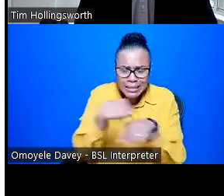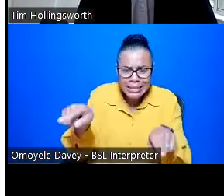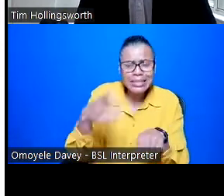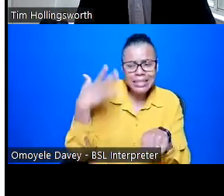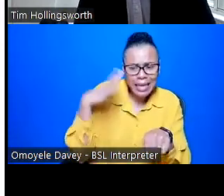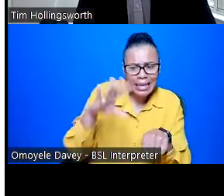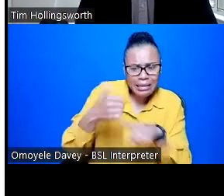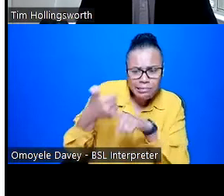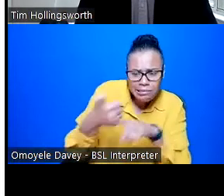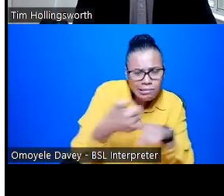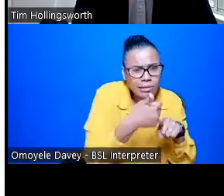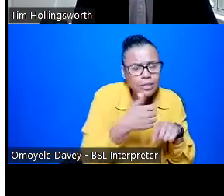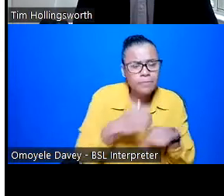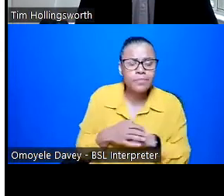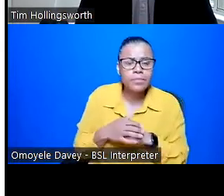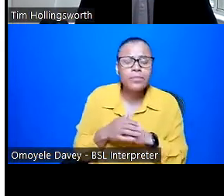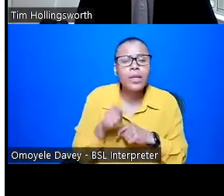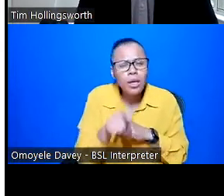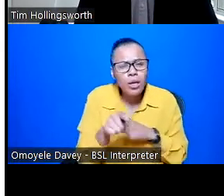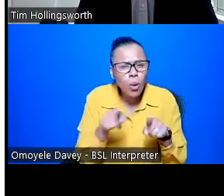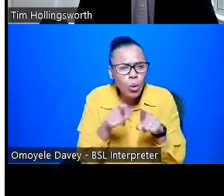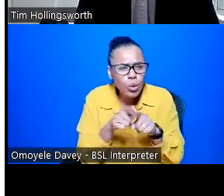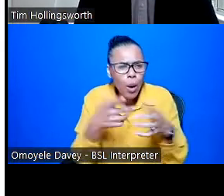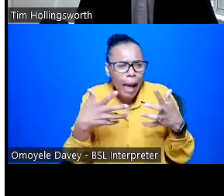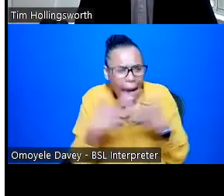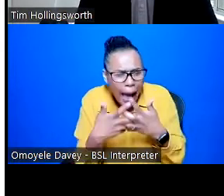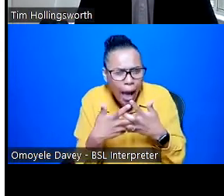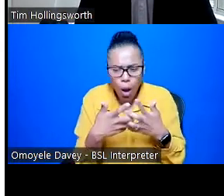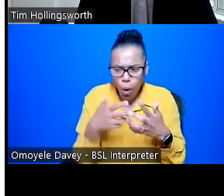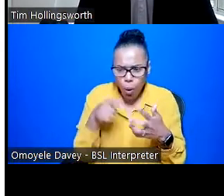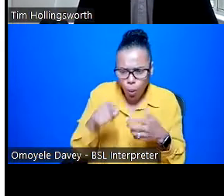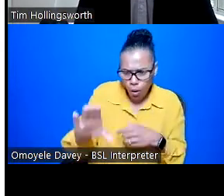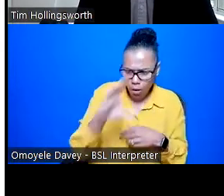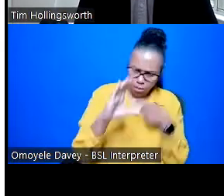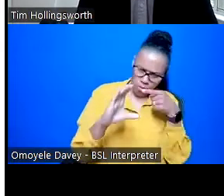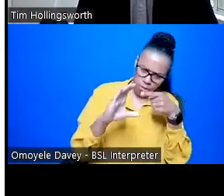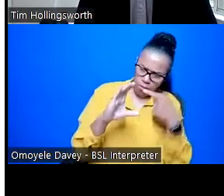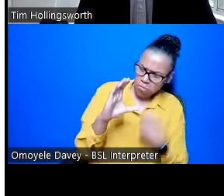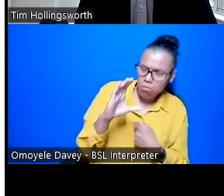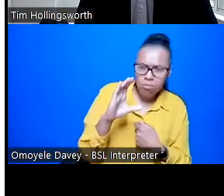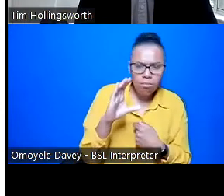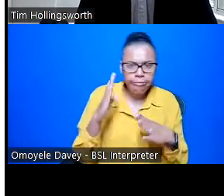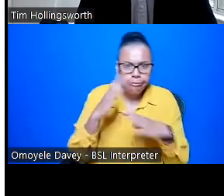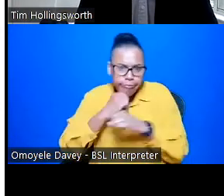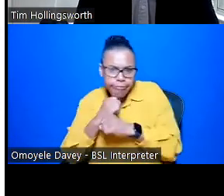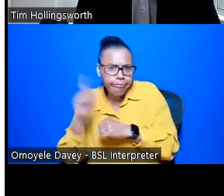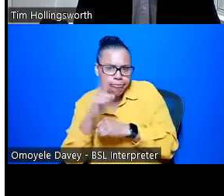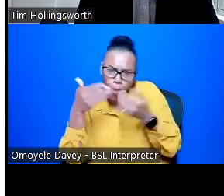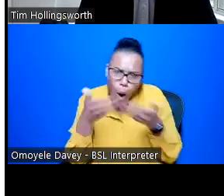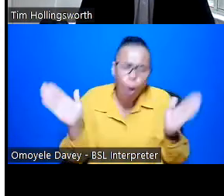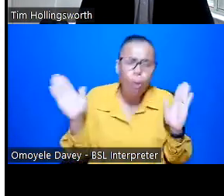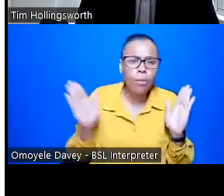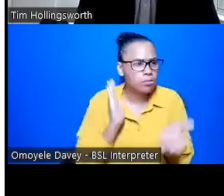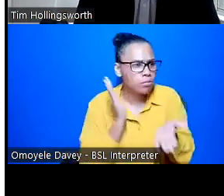it was also how we chose to work with that fund, that it was not direct or open. It was actually us working with trusted partners, including